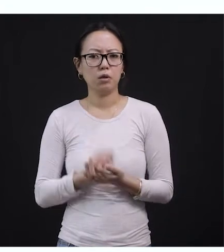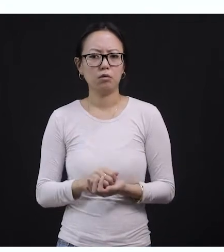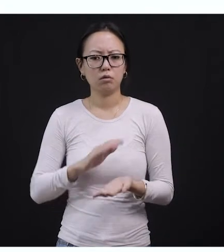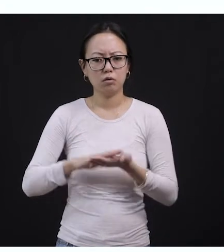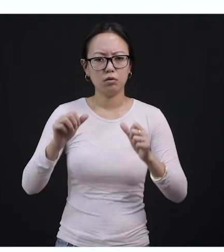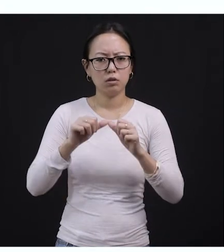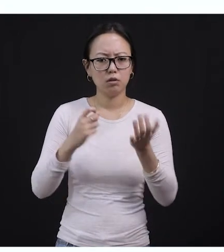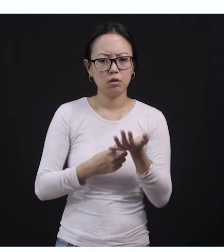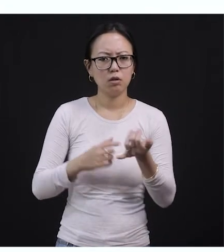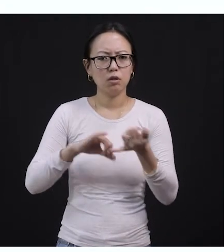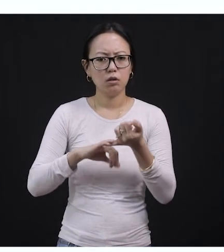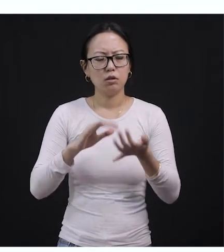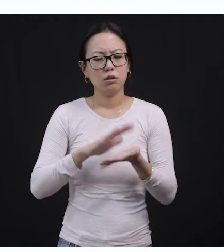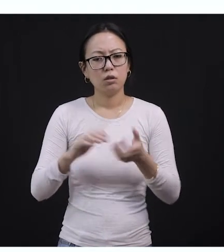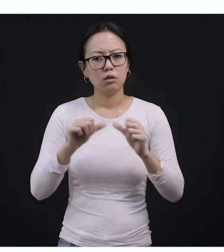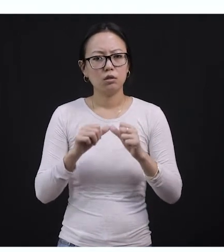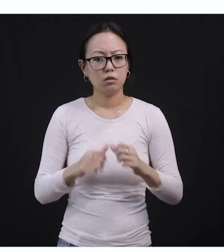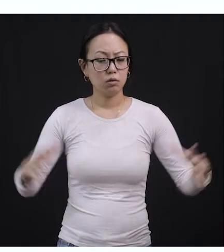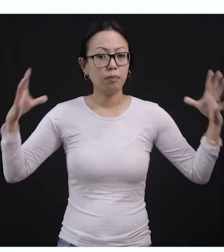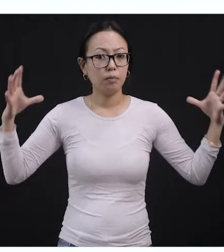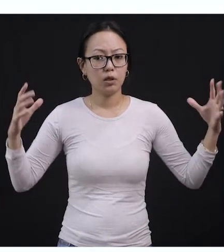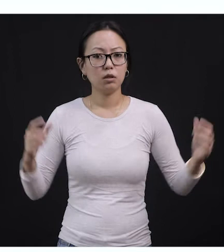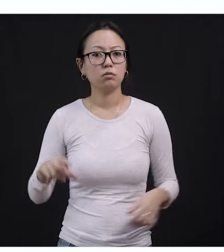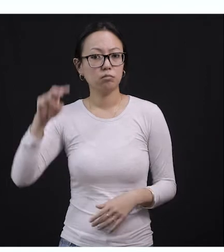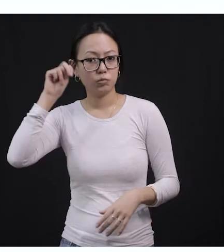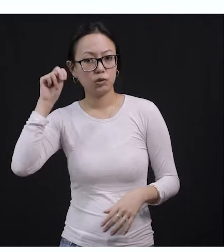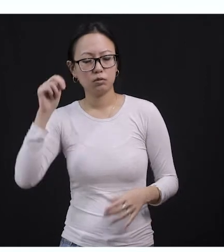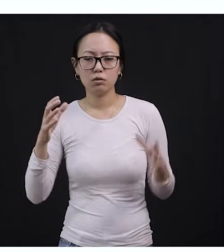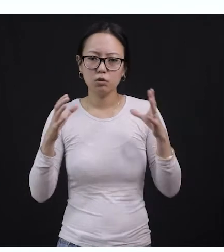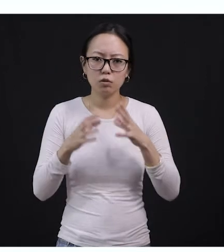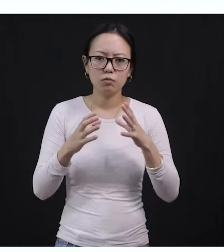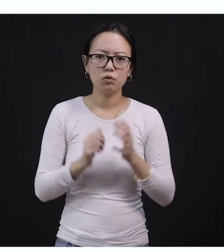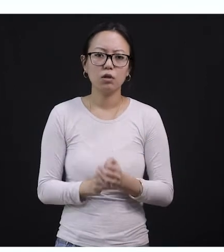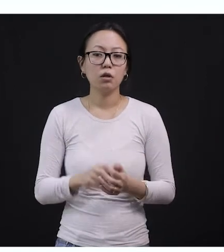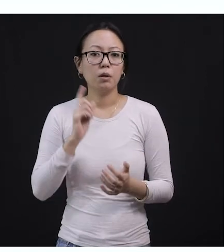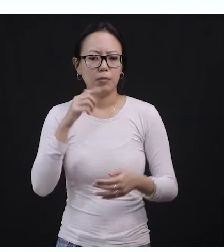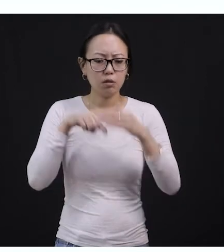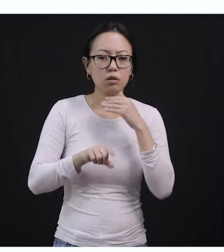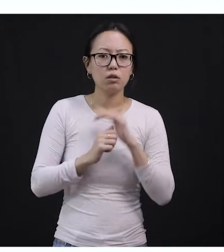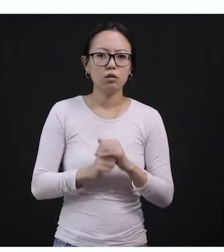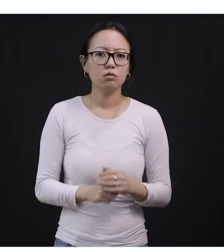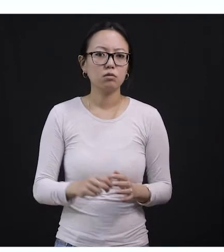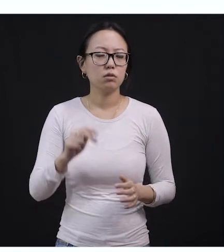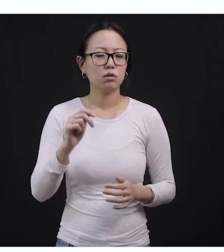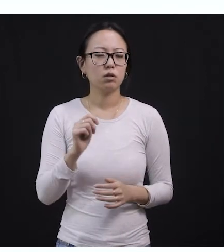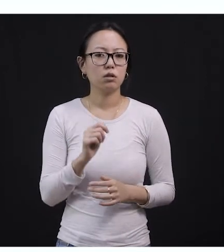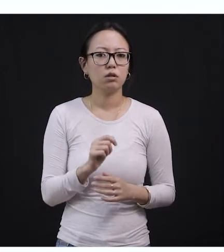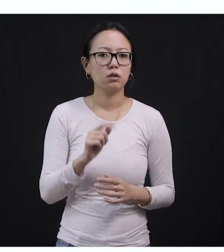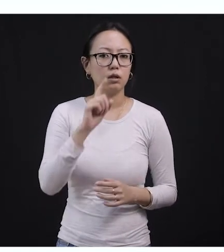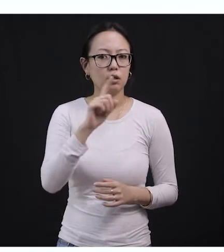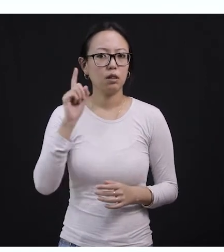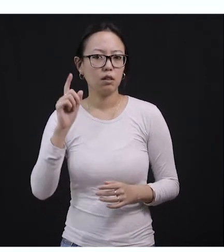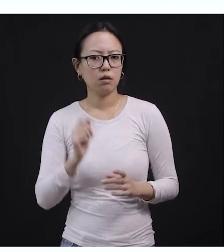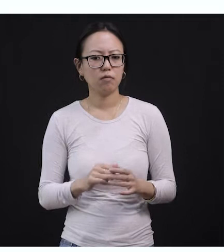right? We have a very small area, but still our area is divided into districts and villages, right?